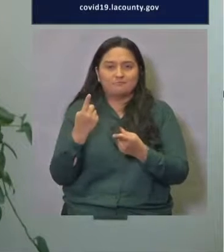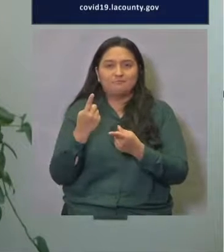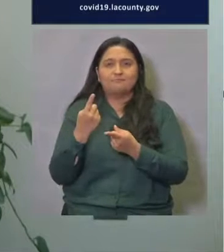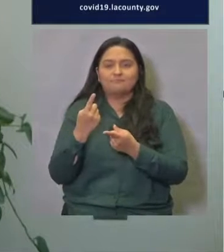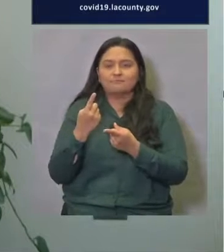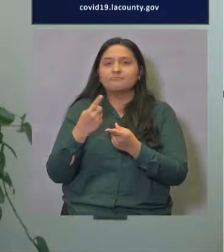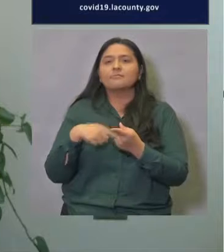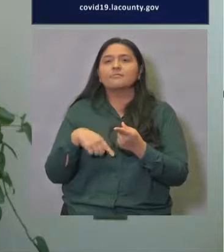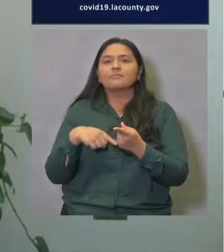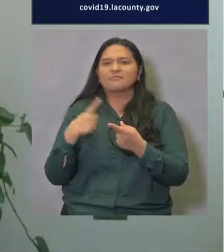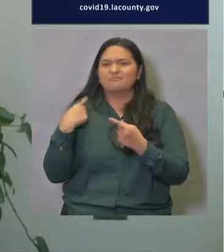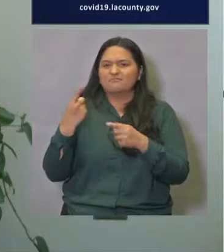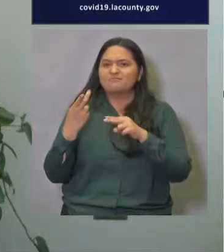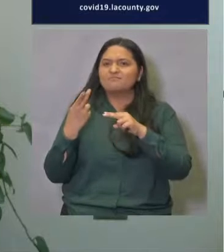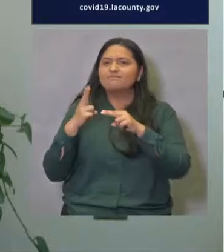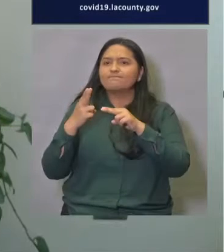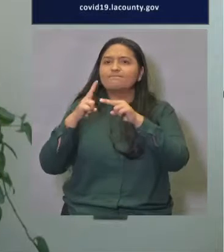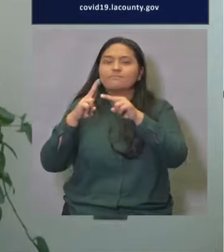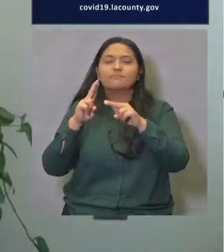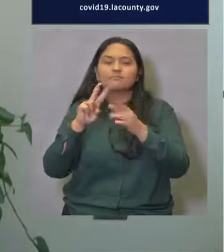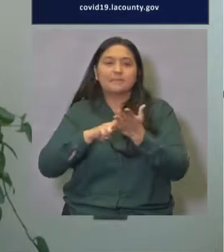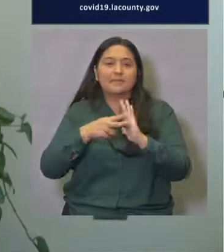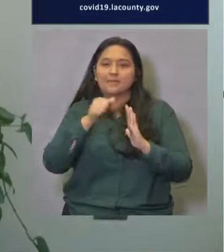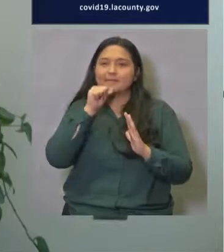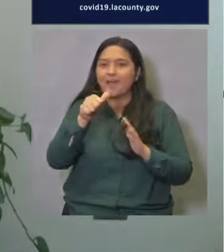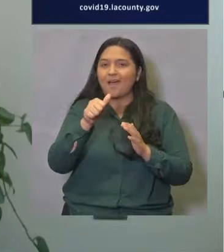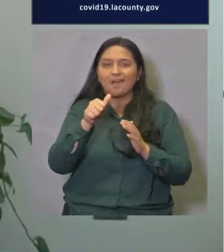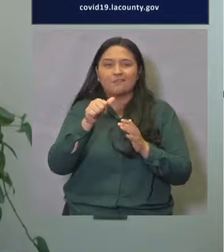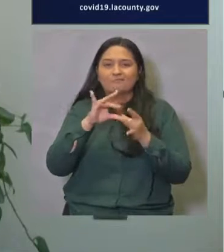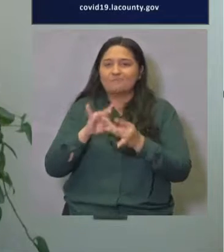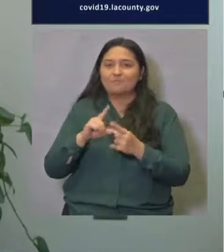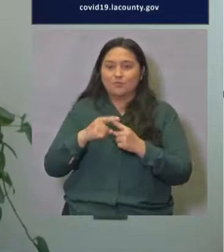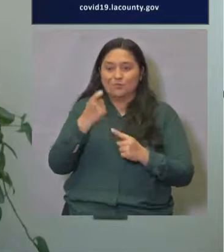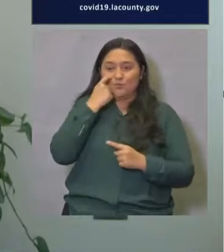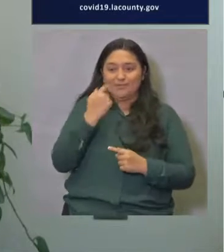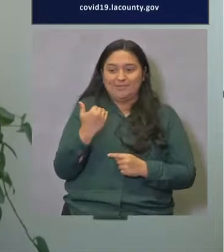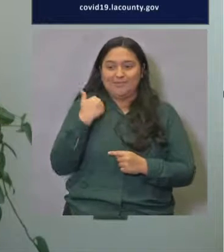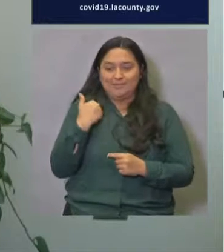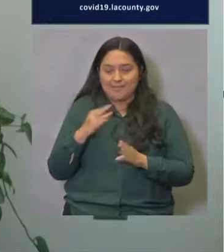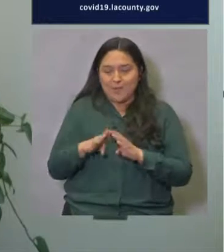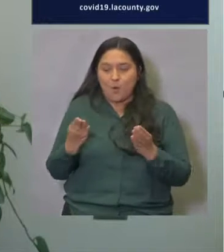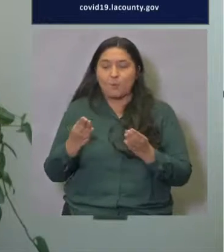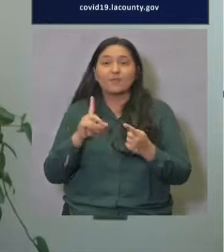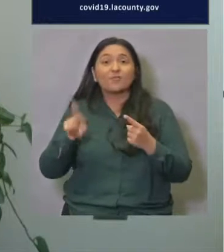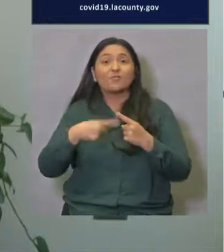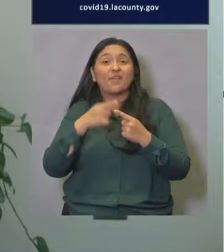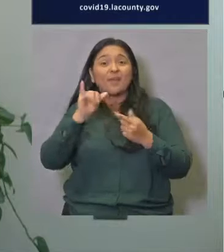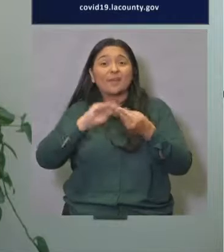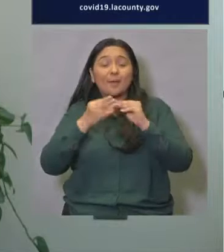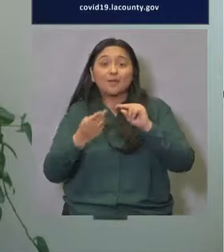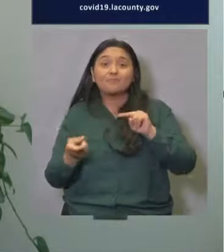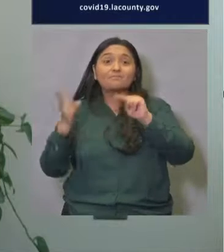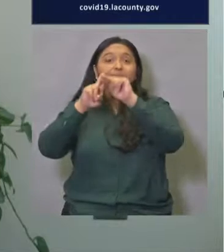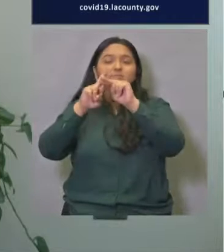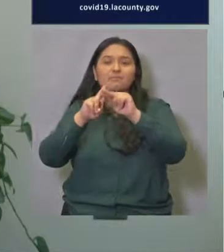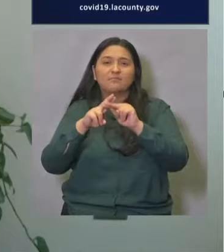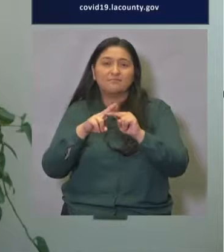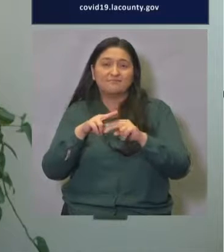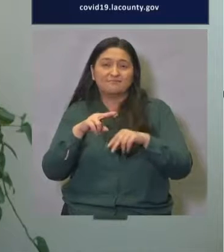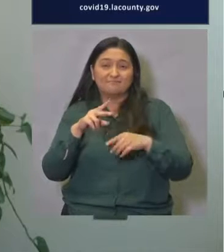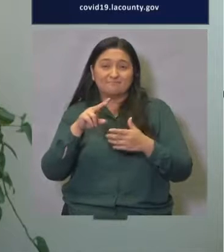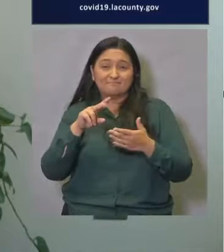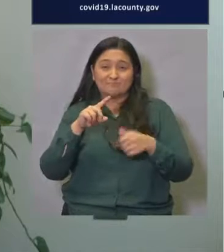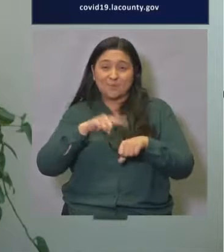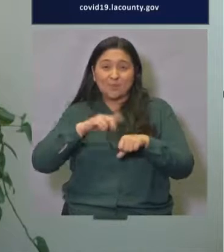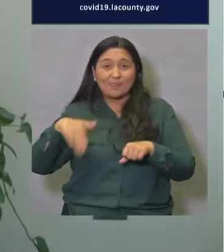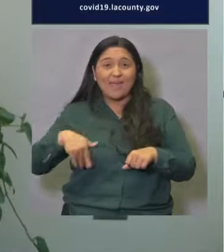recent reopenings. By the time the numbers start to go up, isn't it kind of too late? Like the snowball has started down the